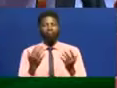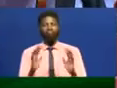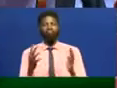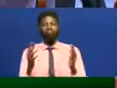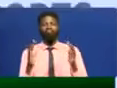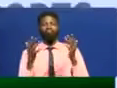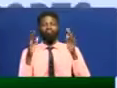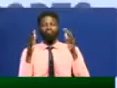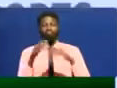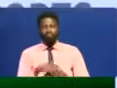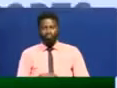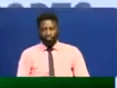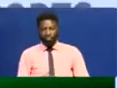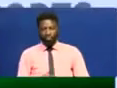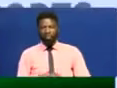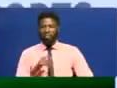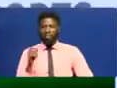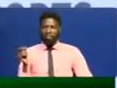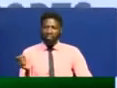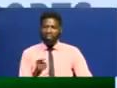the last 12 months.